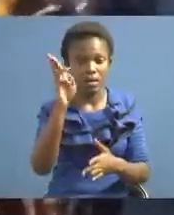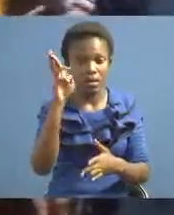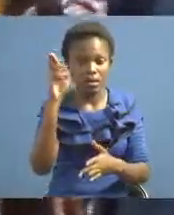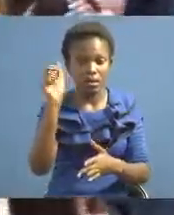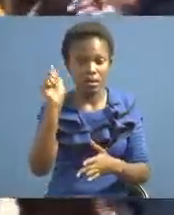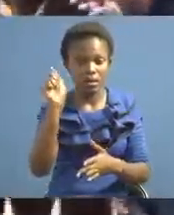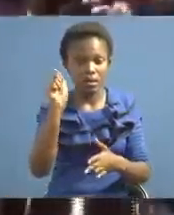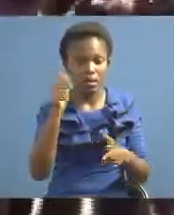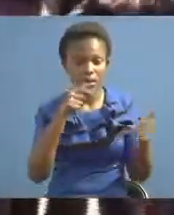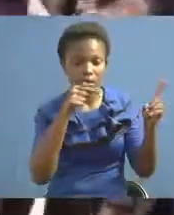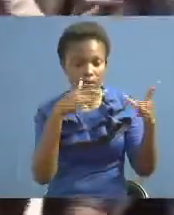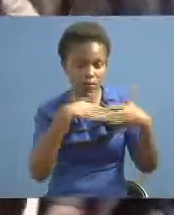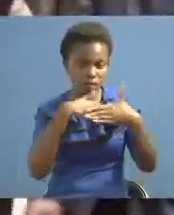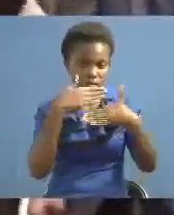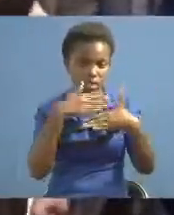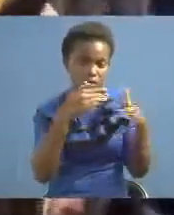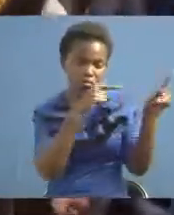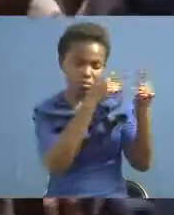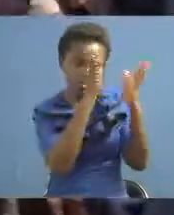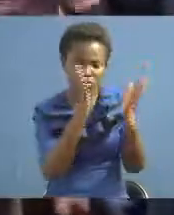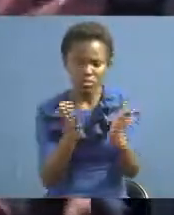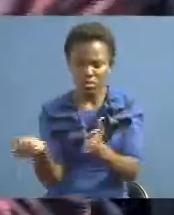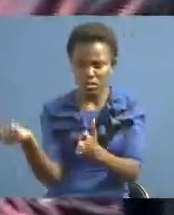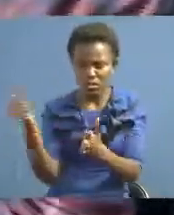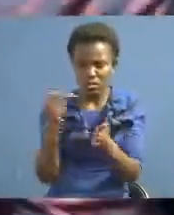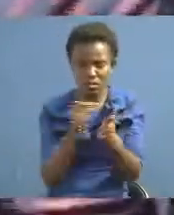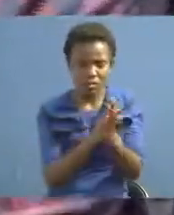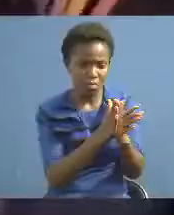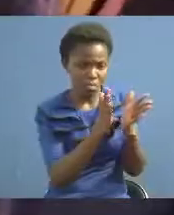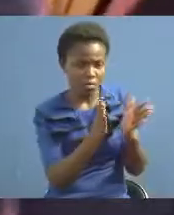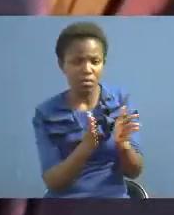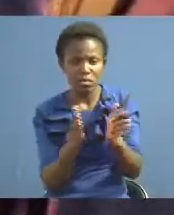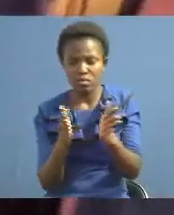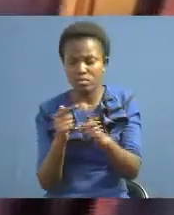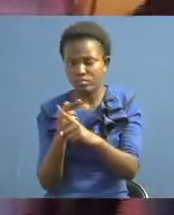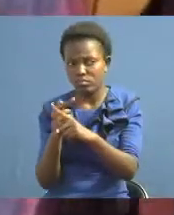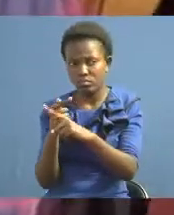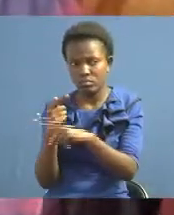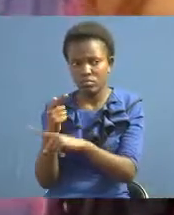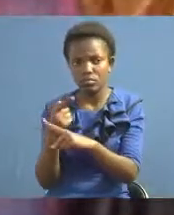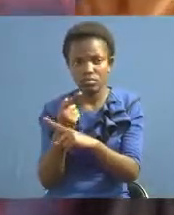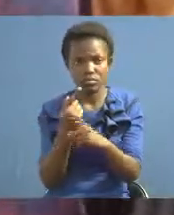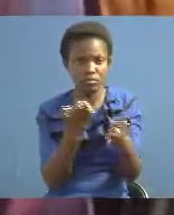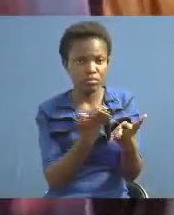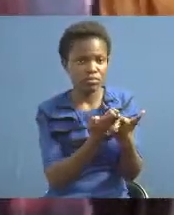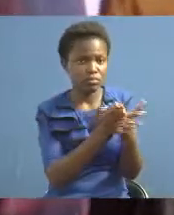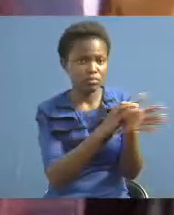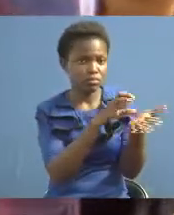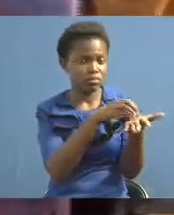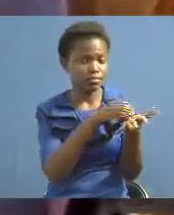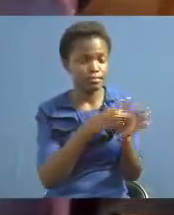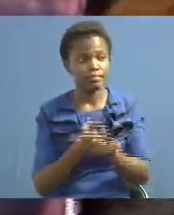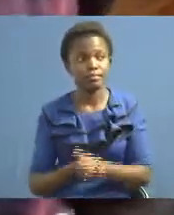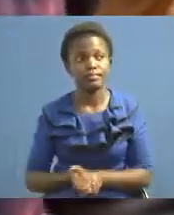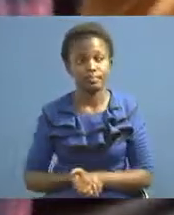cancelled their stay, plunging them into difficult economic situation.